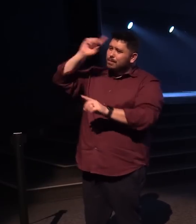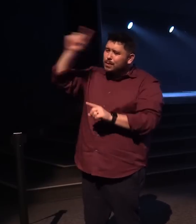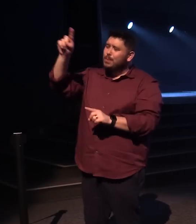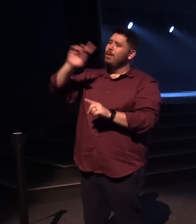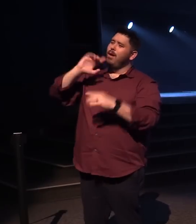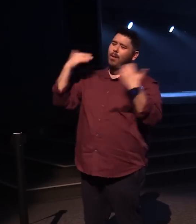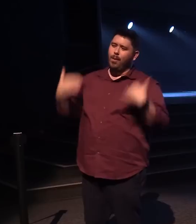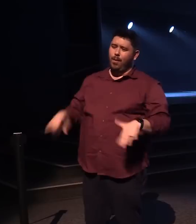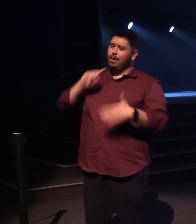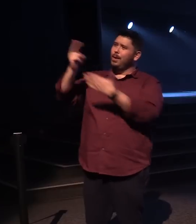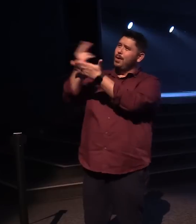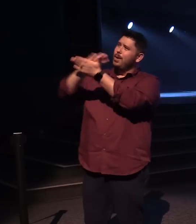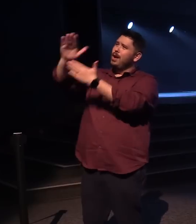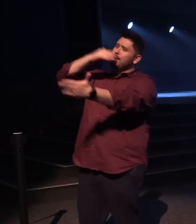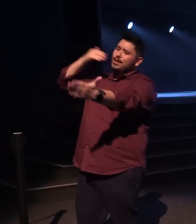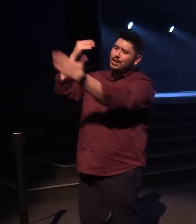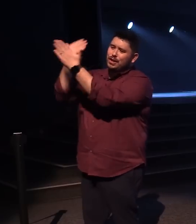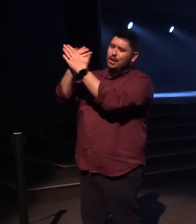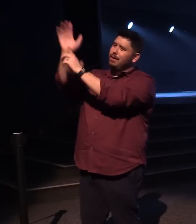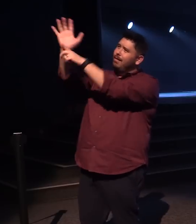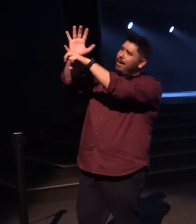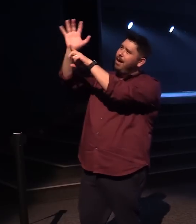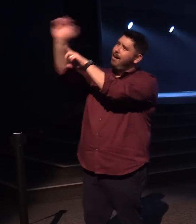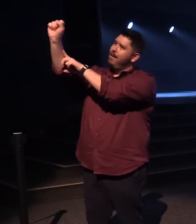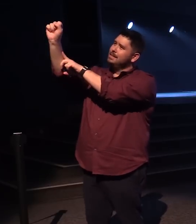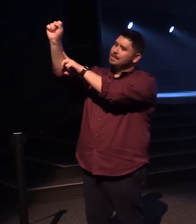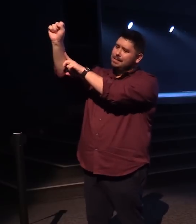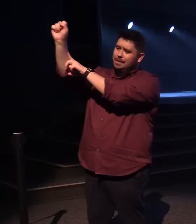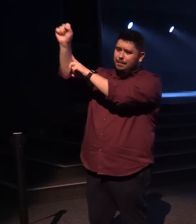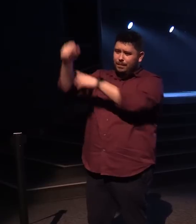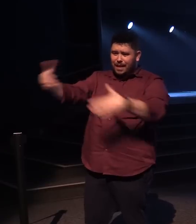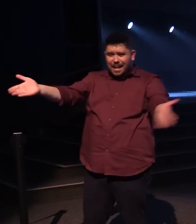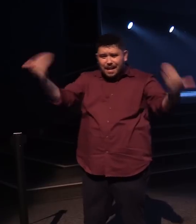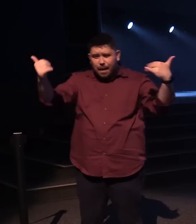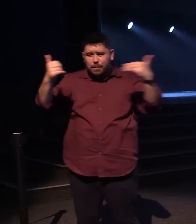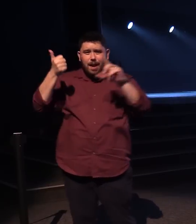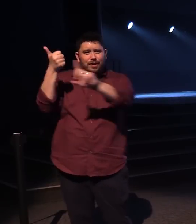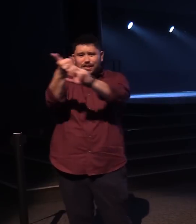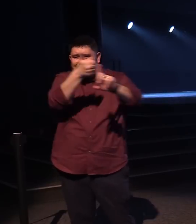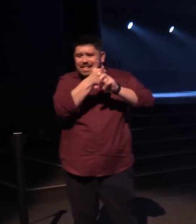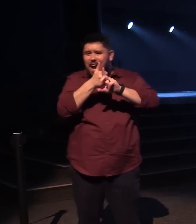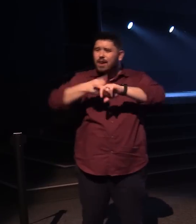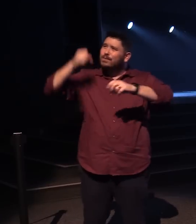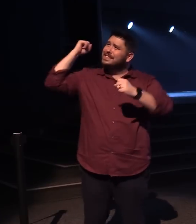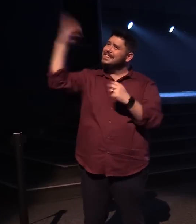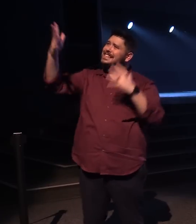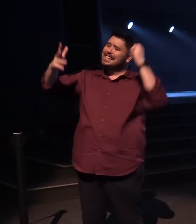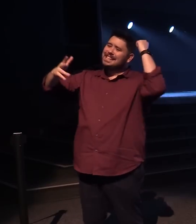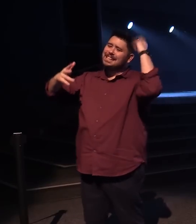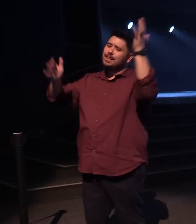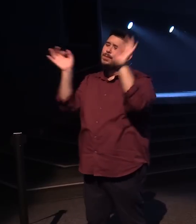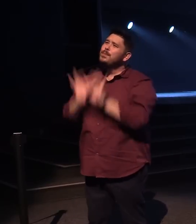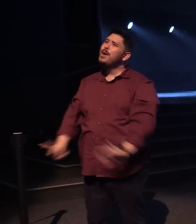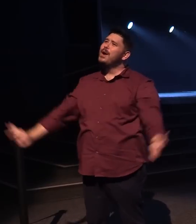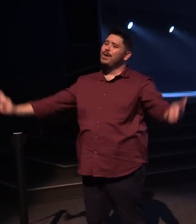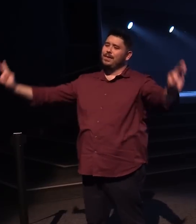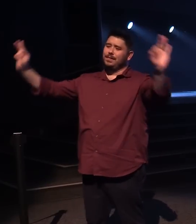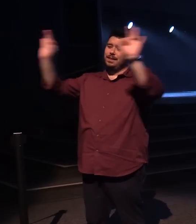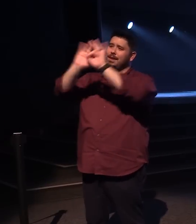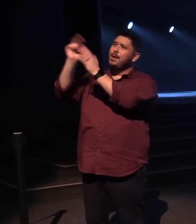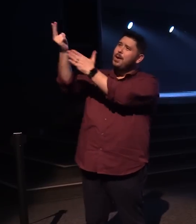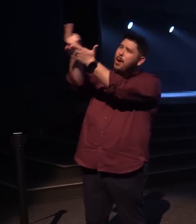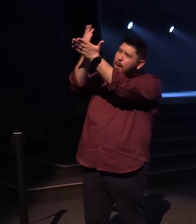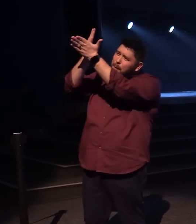awesome. Come on, can you just lift your voice, church? Just tell him he's holy. Tell him he's worthy. There's no one like you,